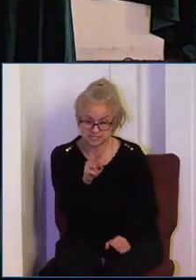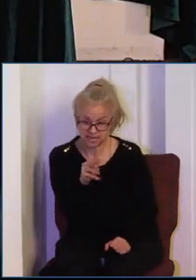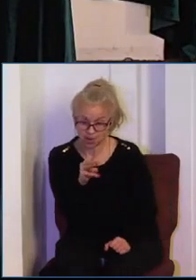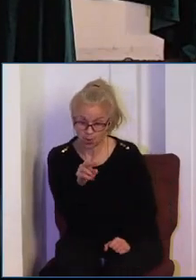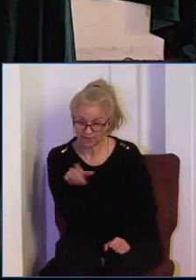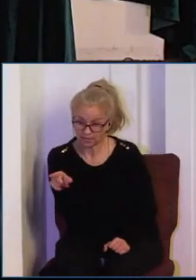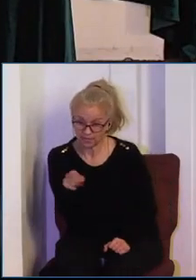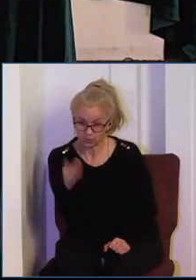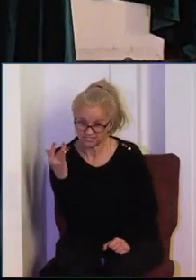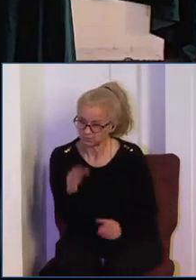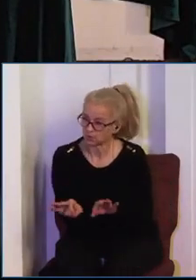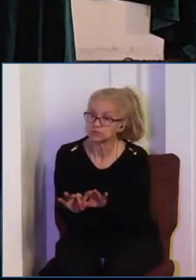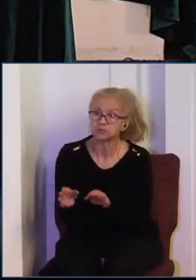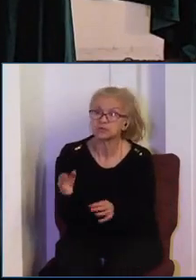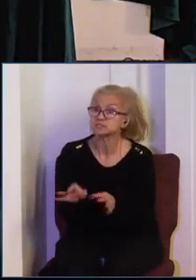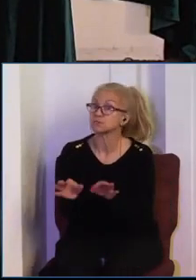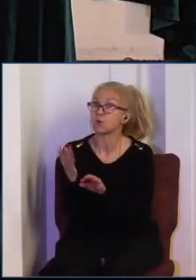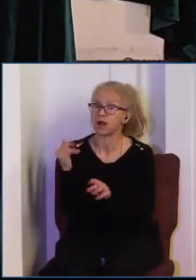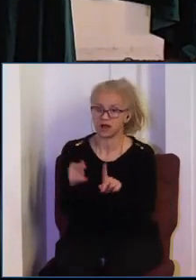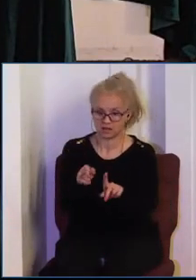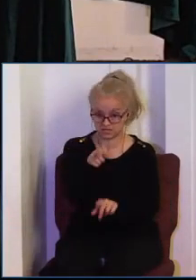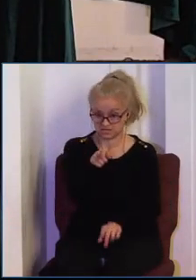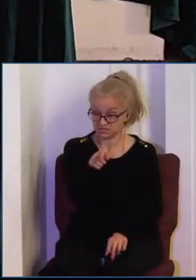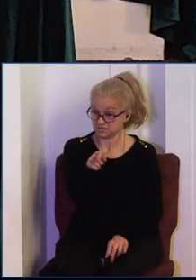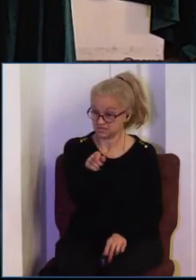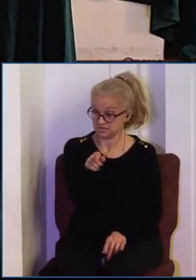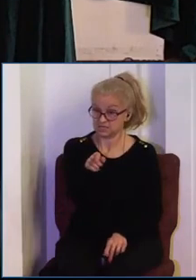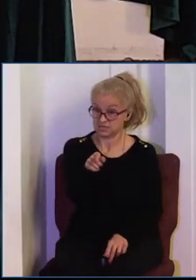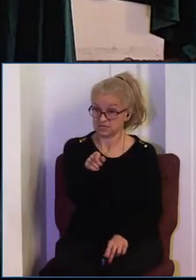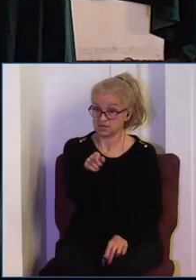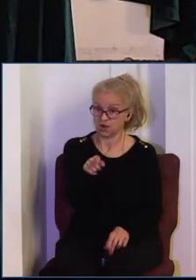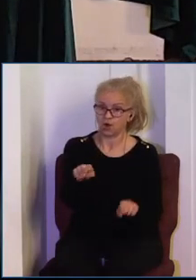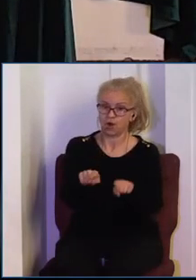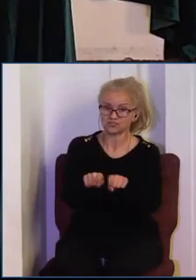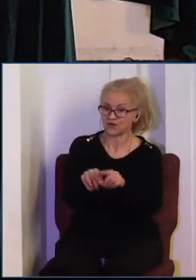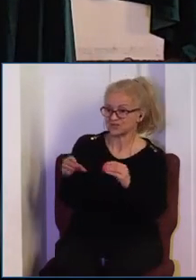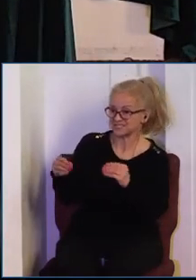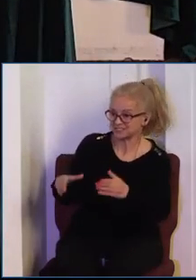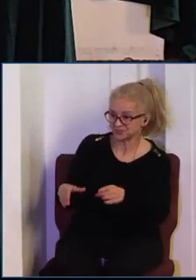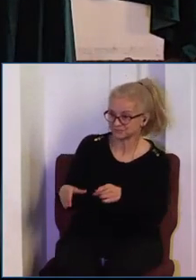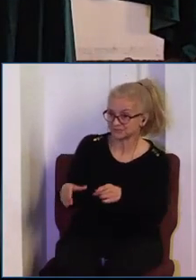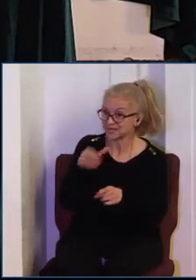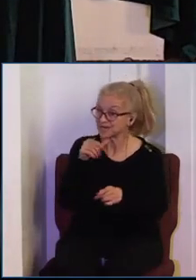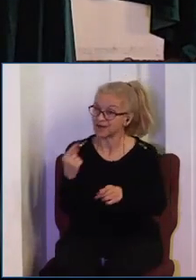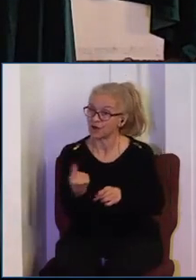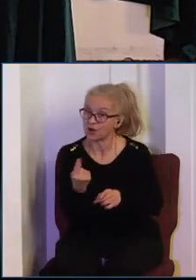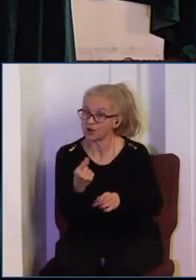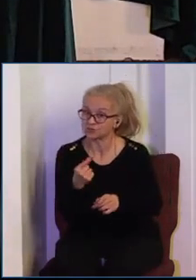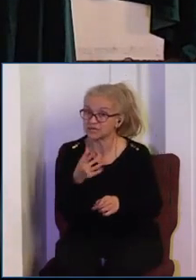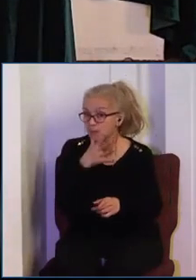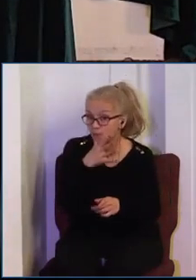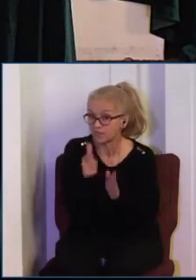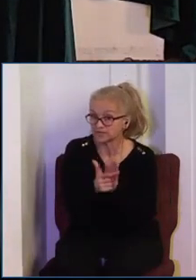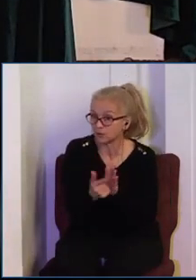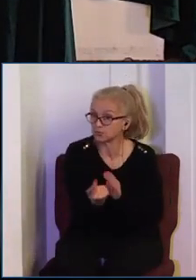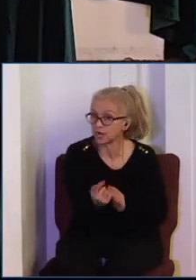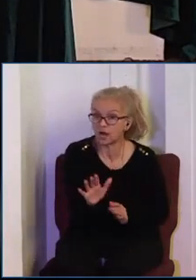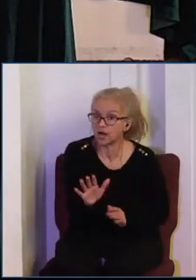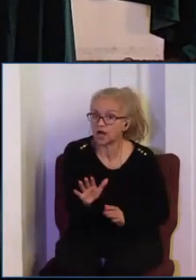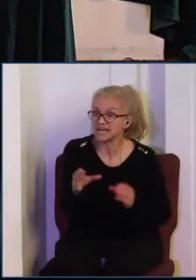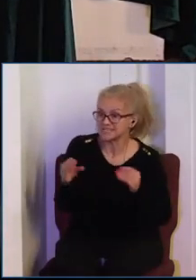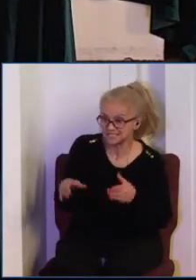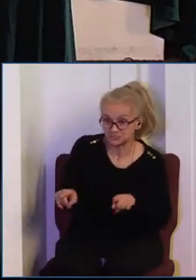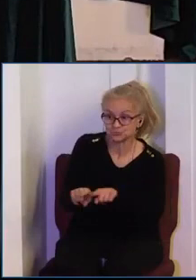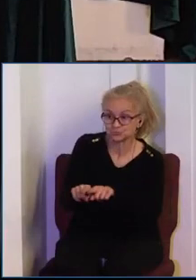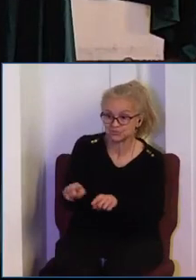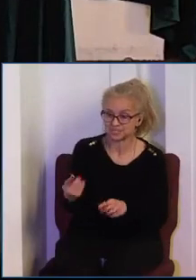Well, it's important because Naomi was also the teacher. She was not just her mother-in-law. She was her teacher. She